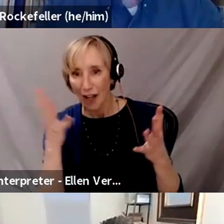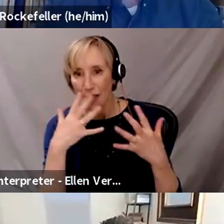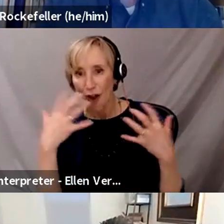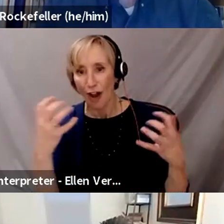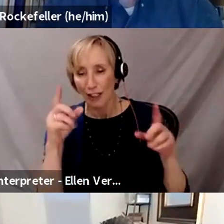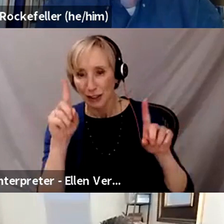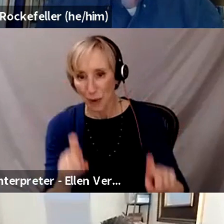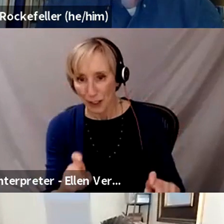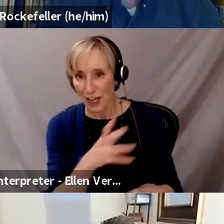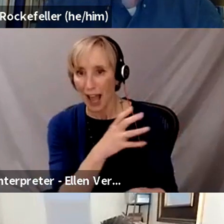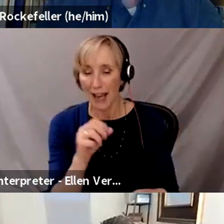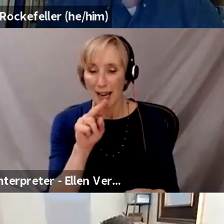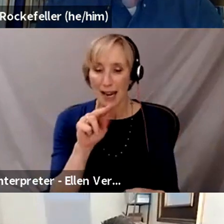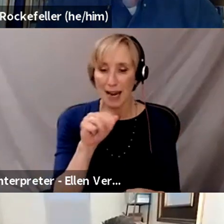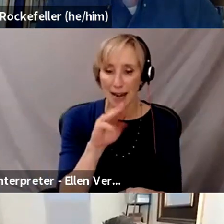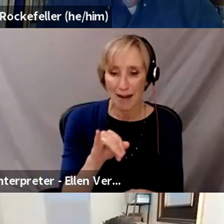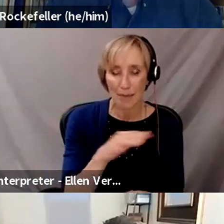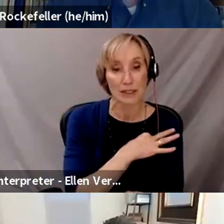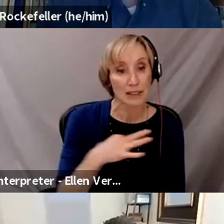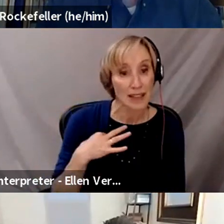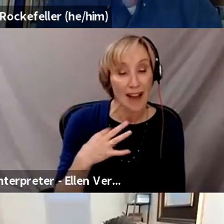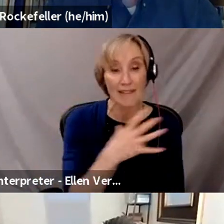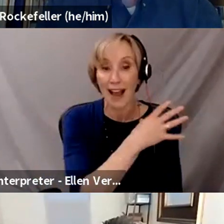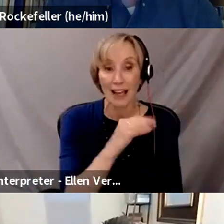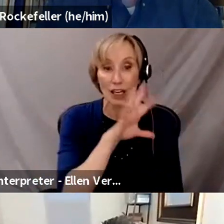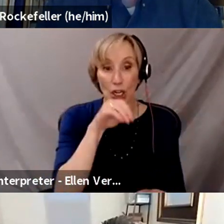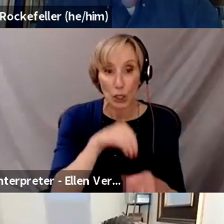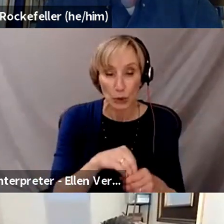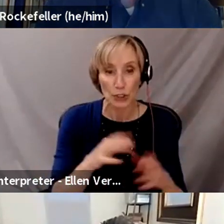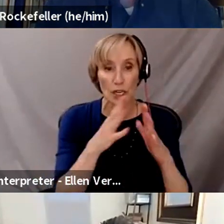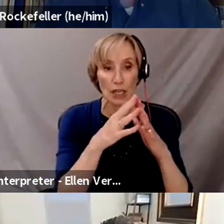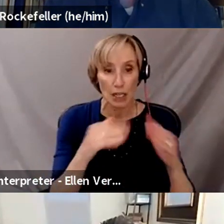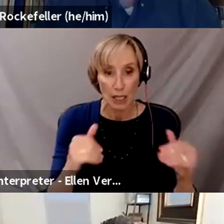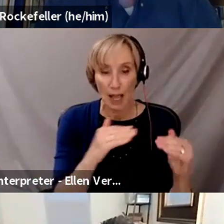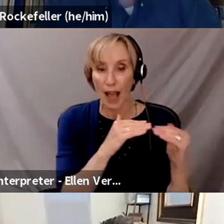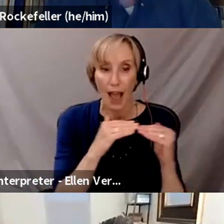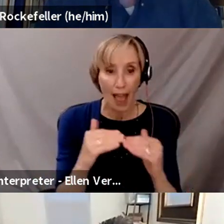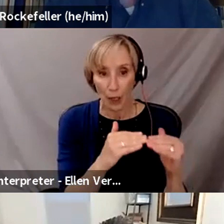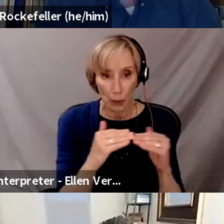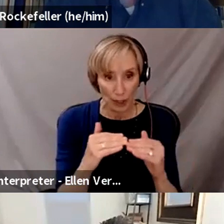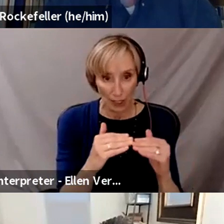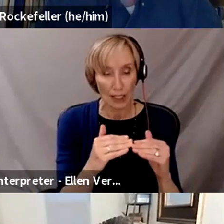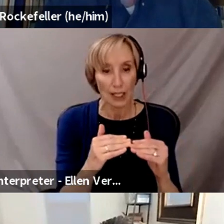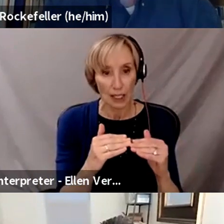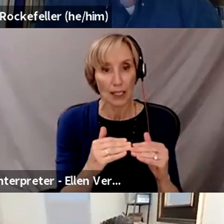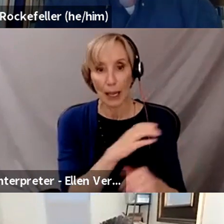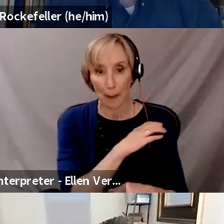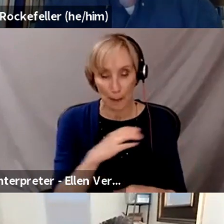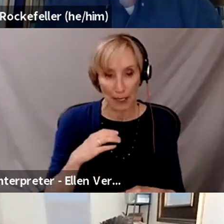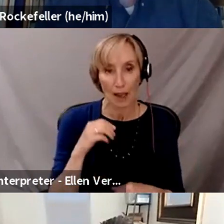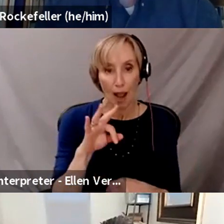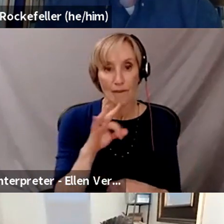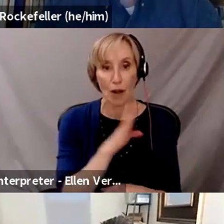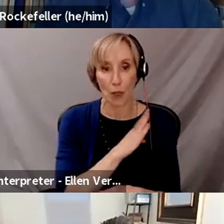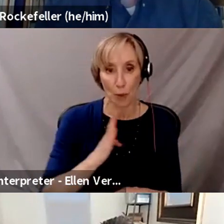staff, as well as the Inclusion, Diversity, Equity, and Awareness Committee of the NAMI Mass Board for